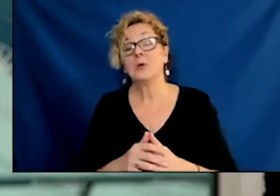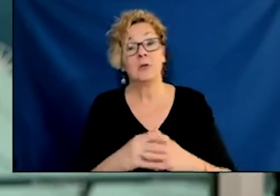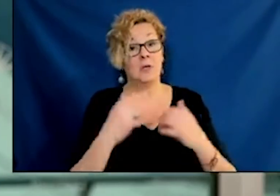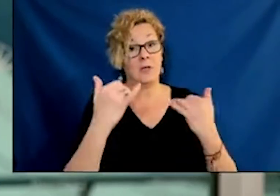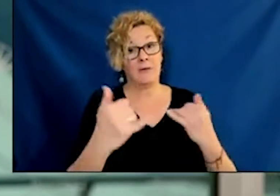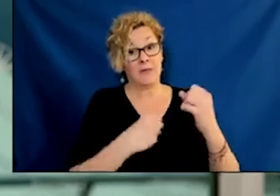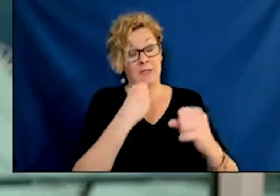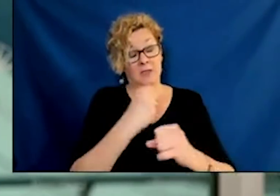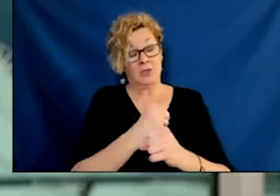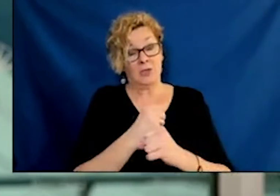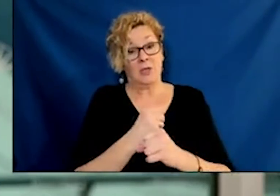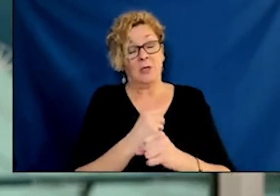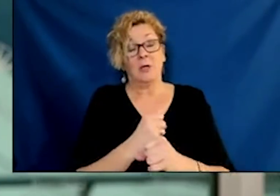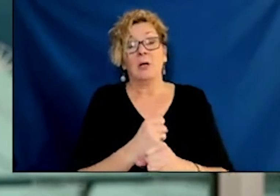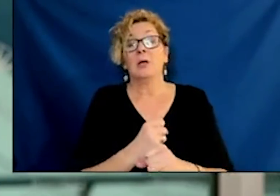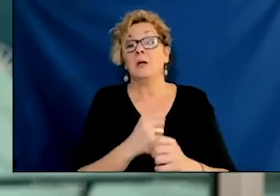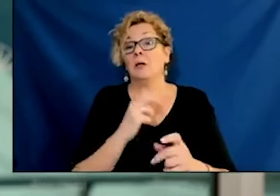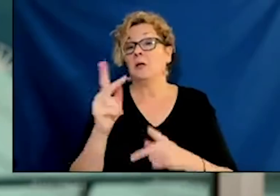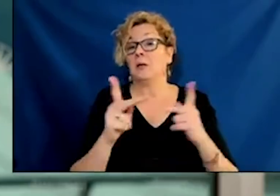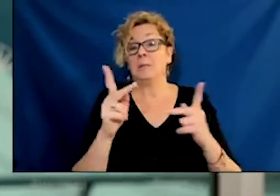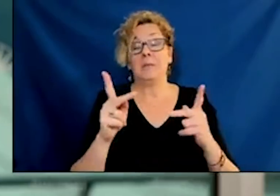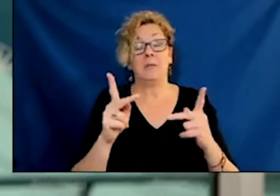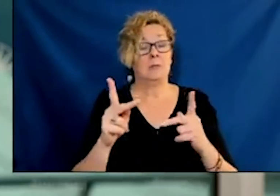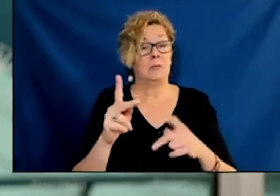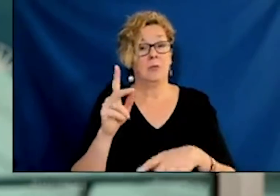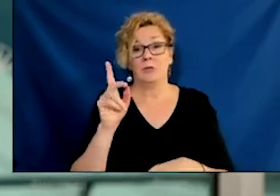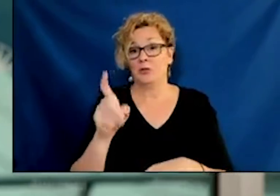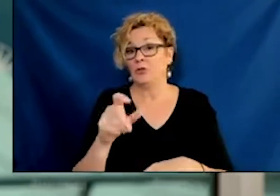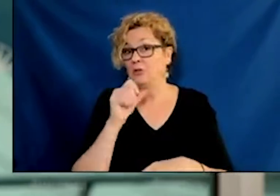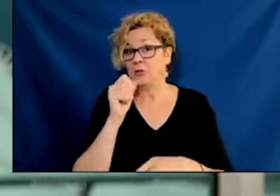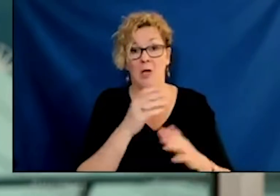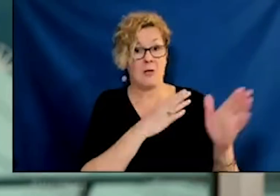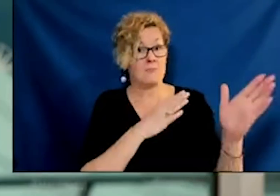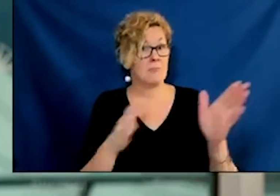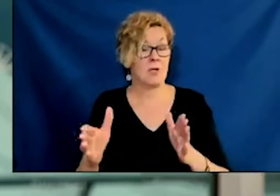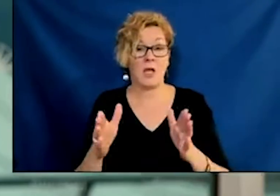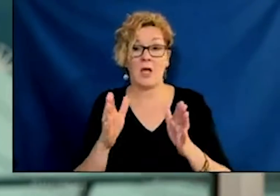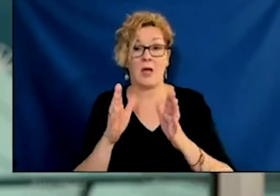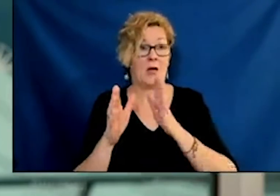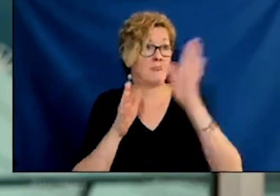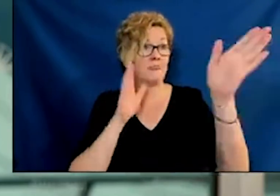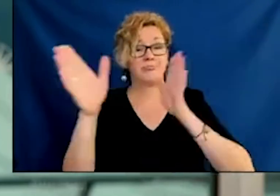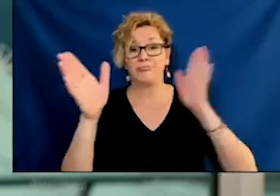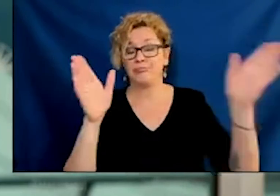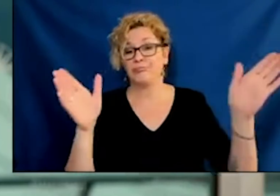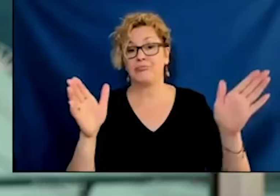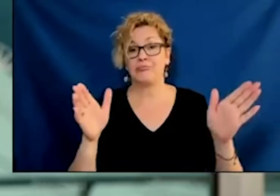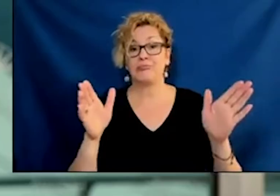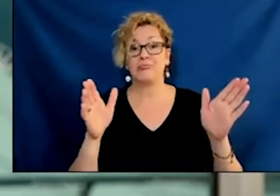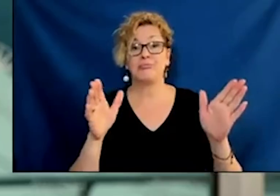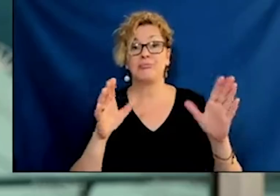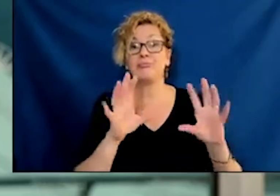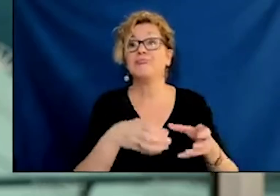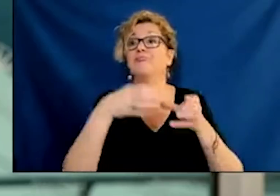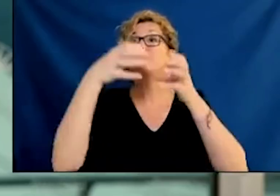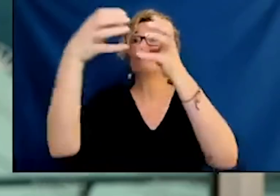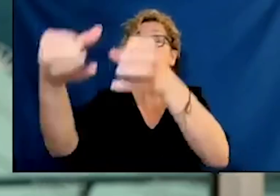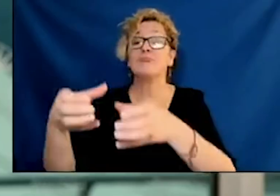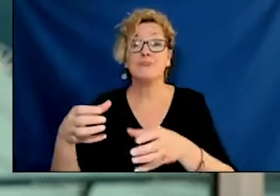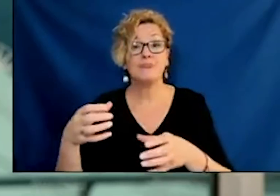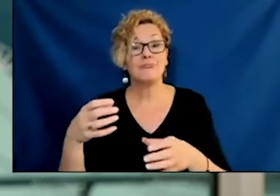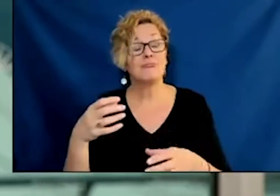hope, and given where we are with our immunization program, with transmission, with all of